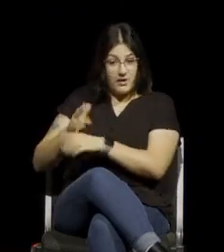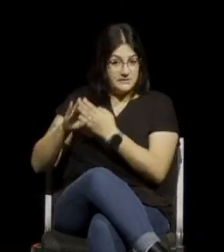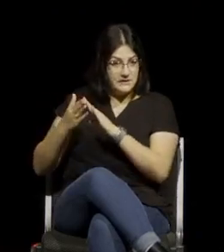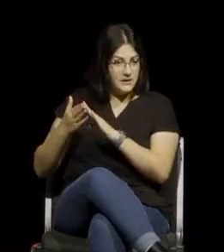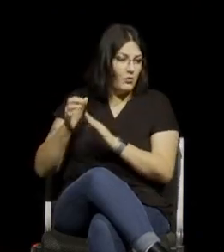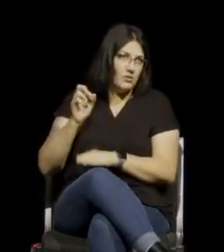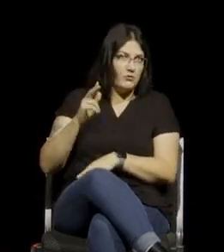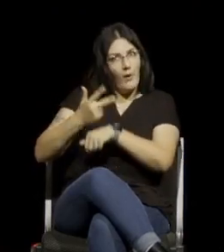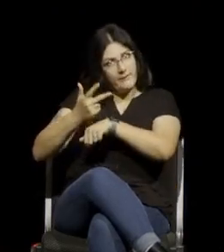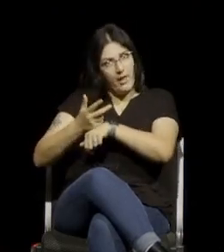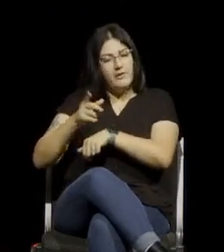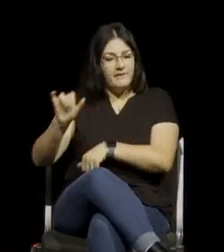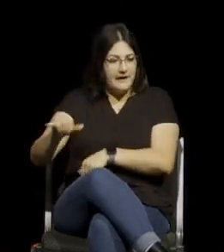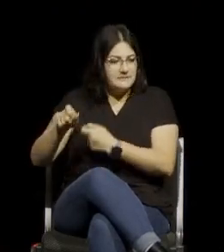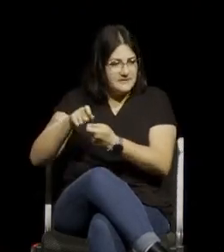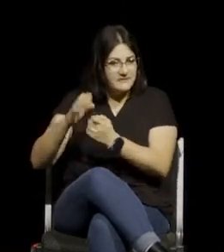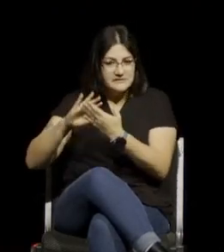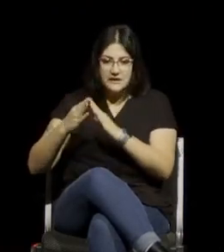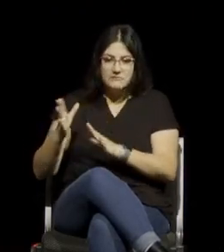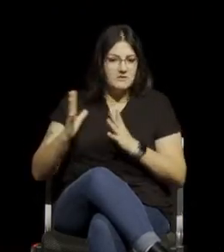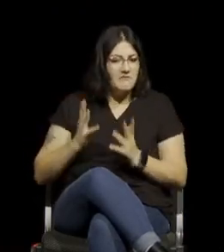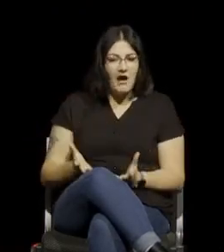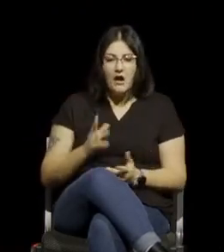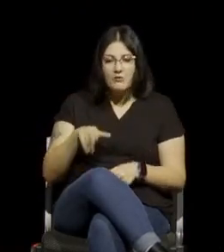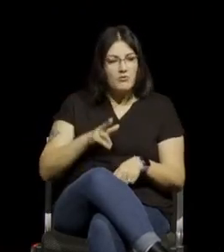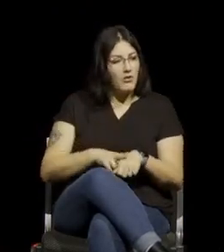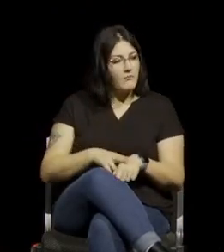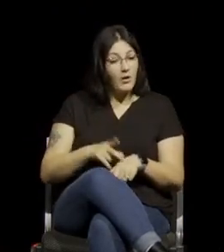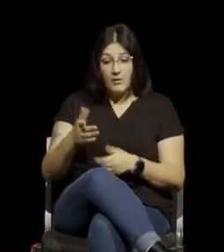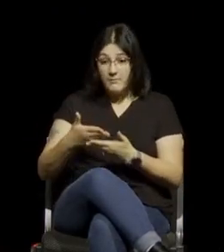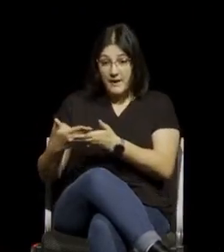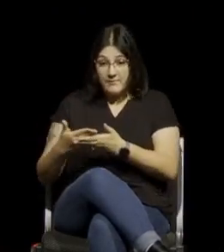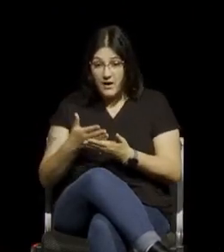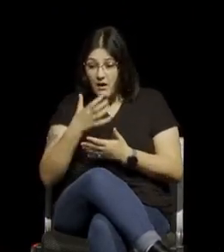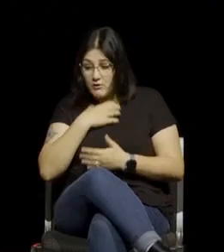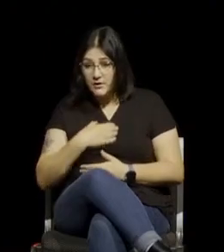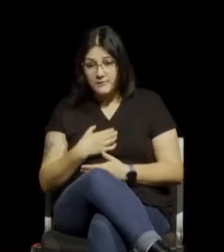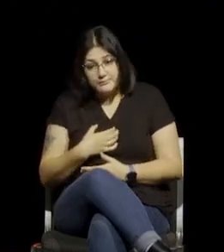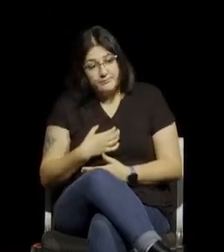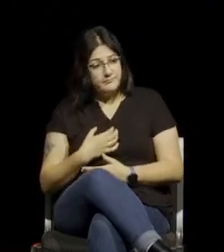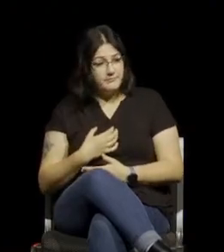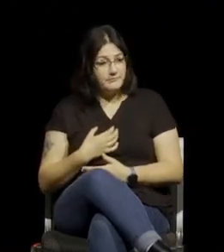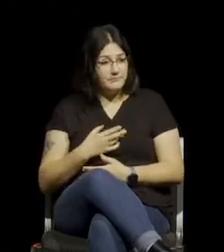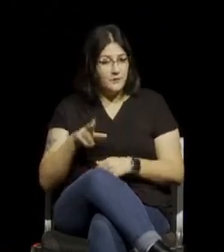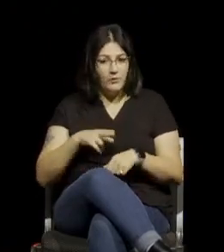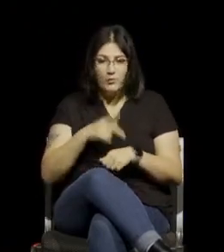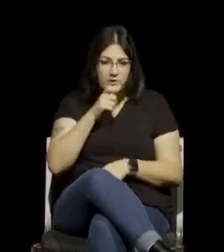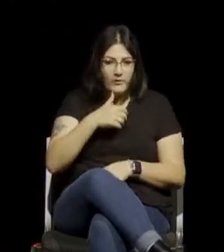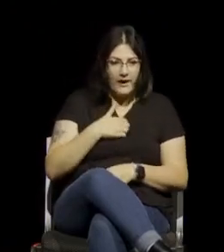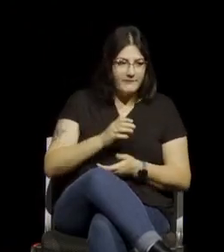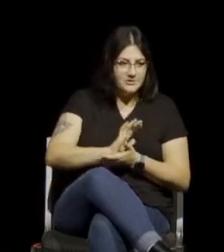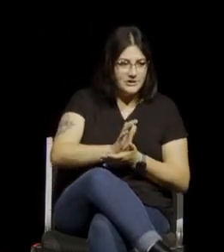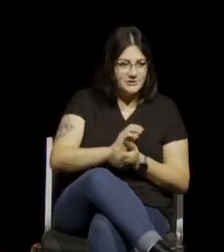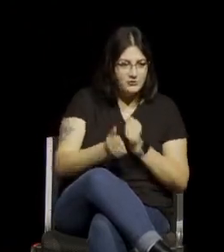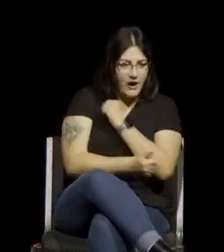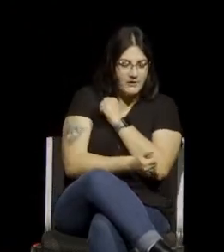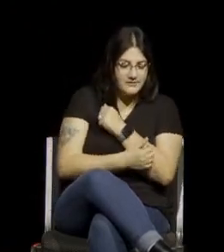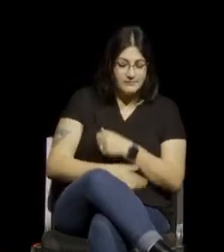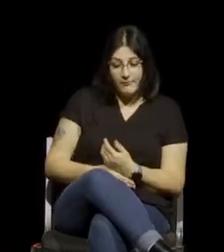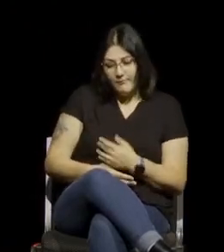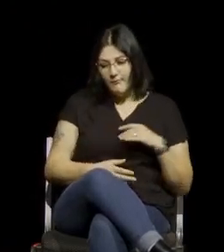or Guatemala in San Raimundo, it was very, very normal. Baby wants a snack? I guess it's normal. We don't have cheese crackers. So moving on.